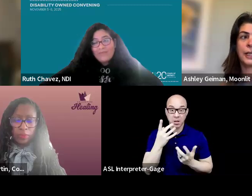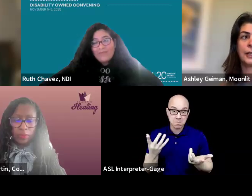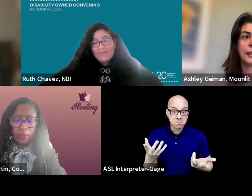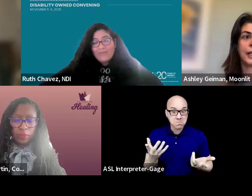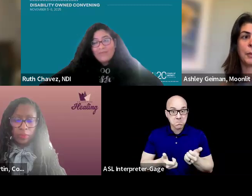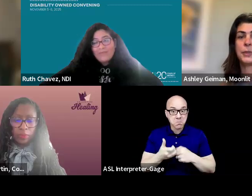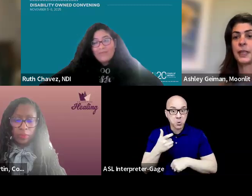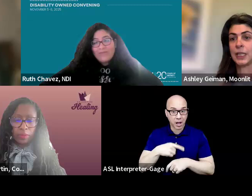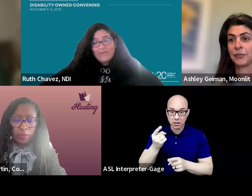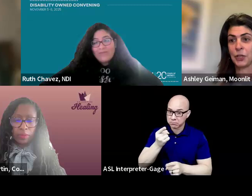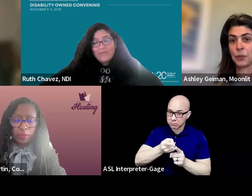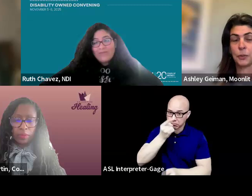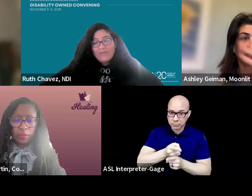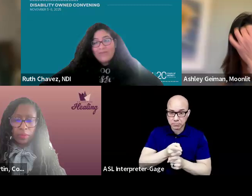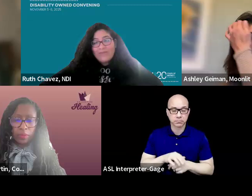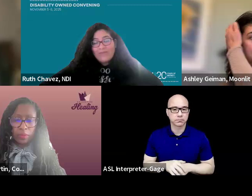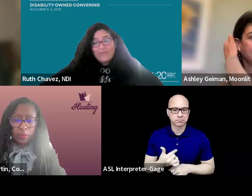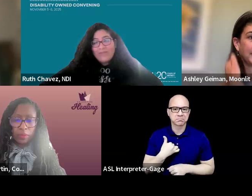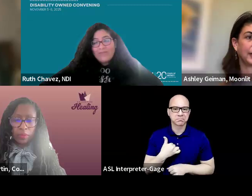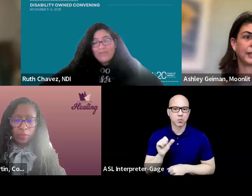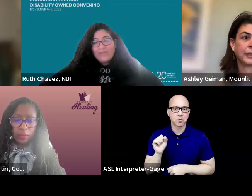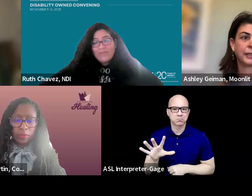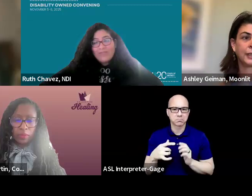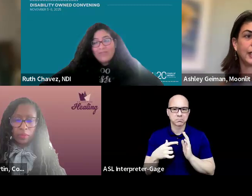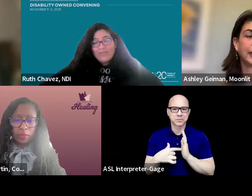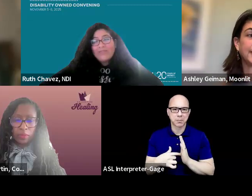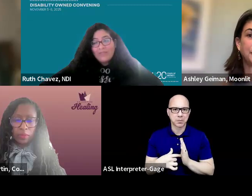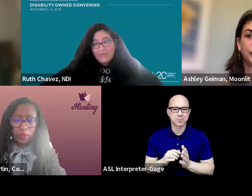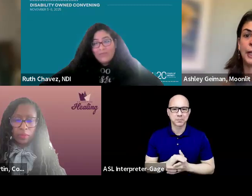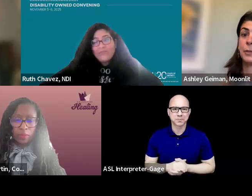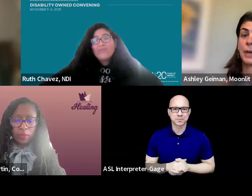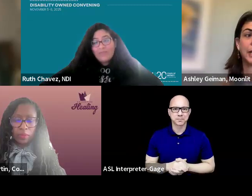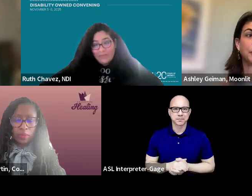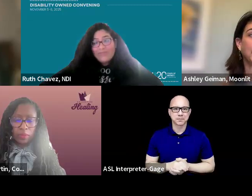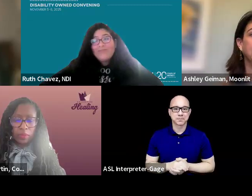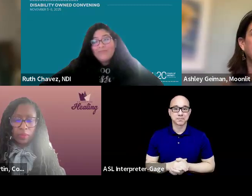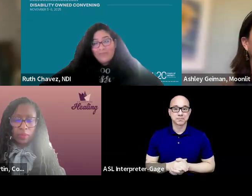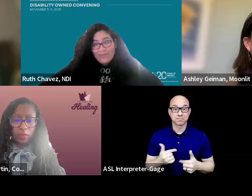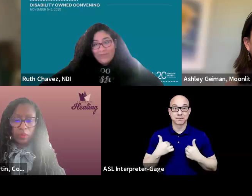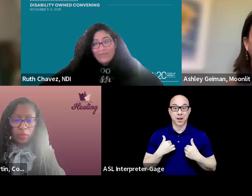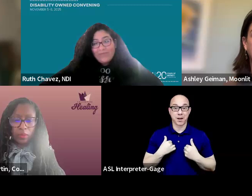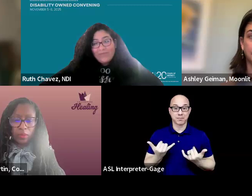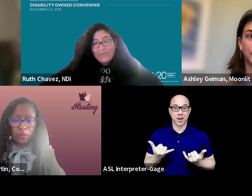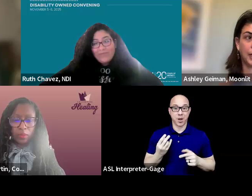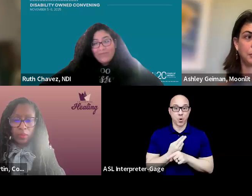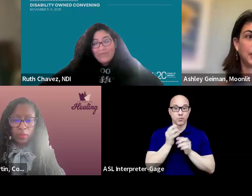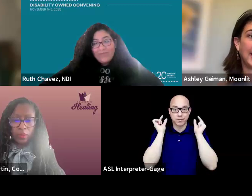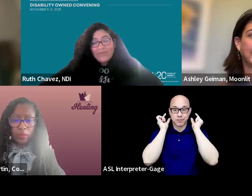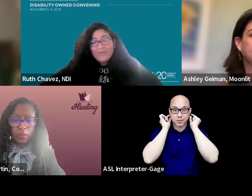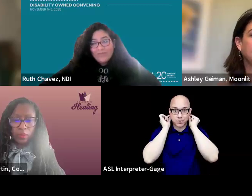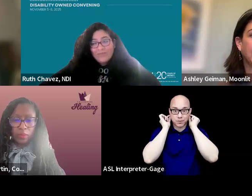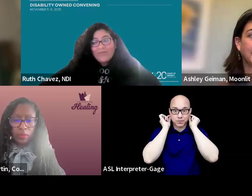on, and I'm just going to give you an example. I am wearing the earrings that